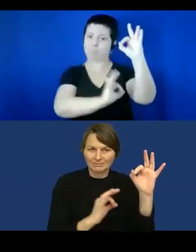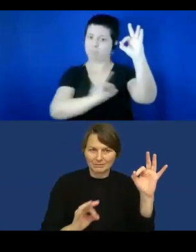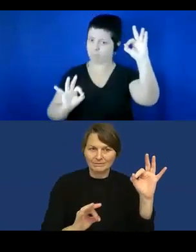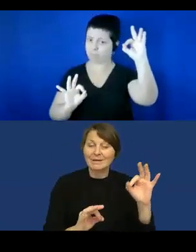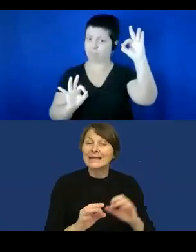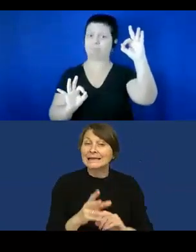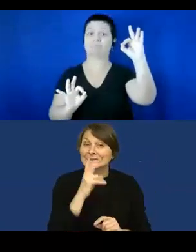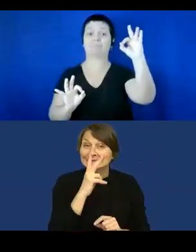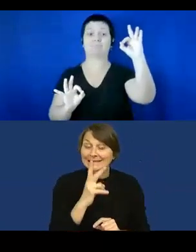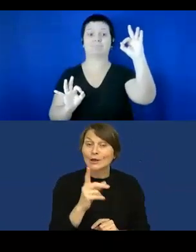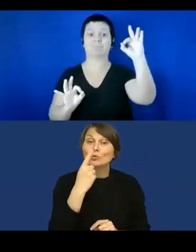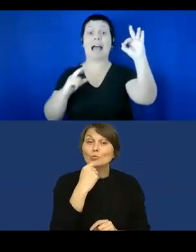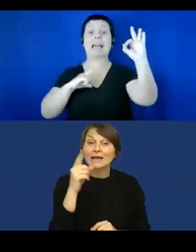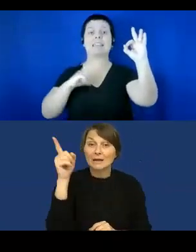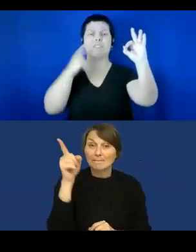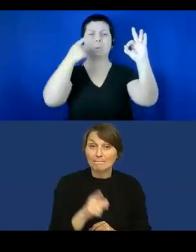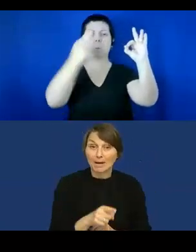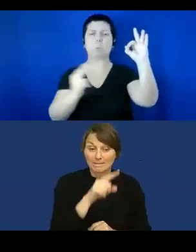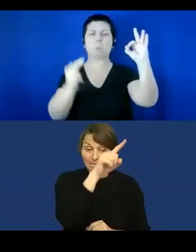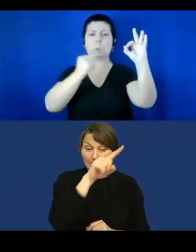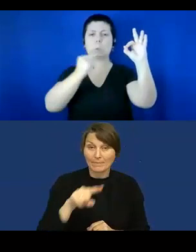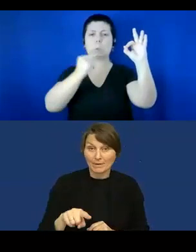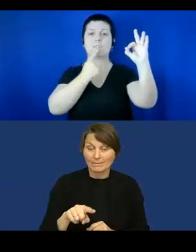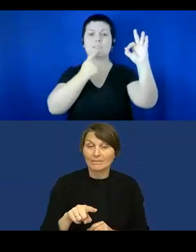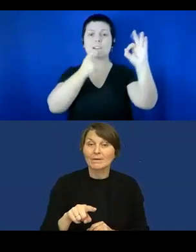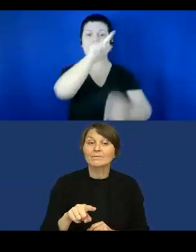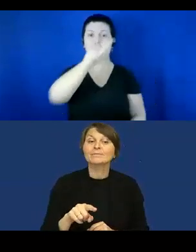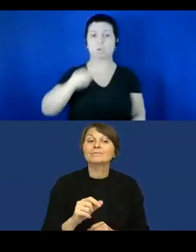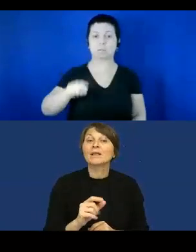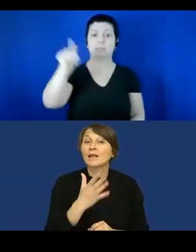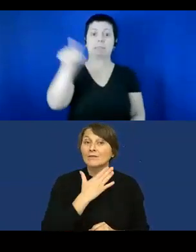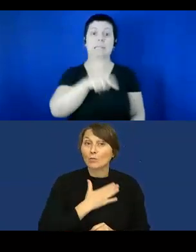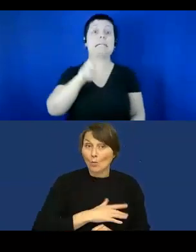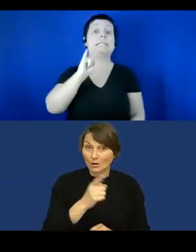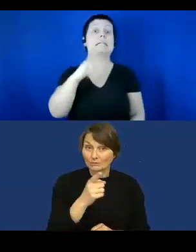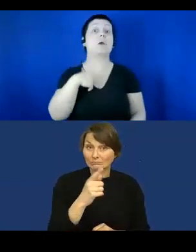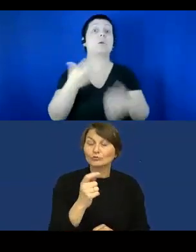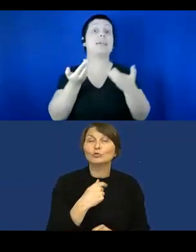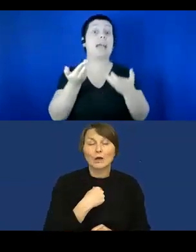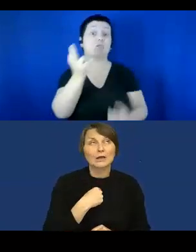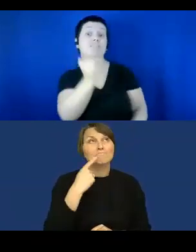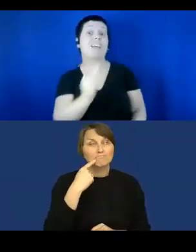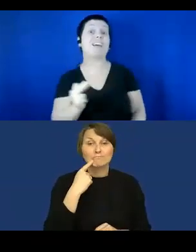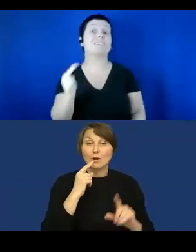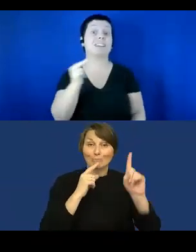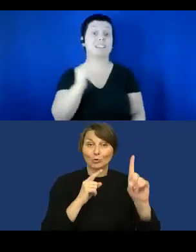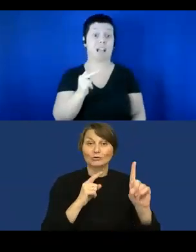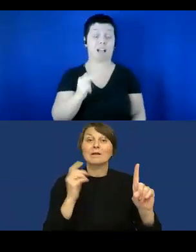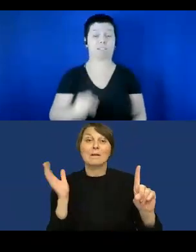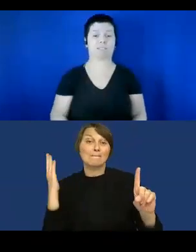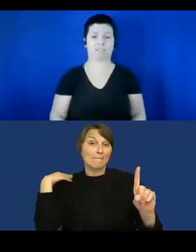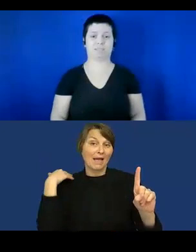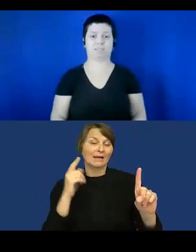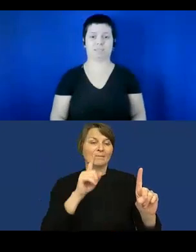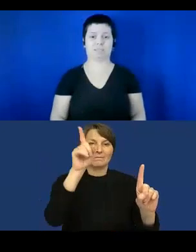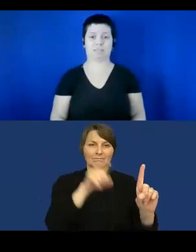have a cross. And if I want to draw this cross on the back of a participant with vibrations, I can switch on